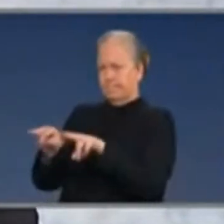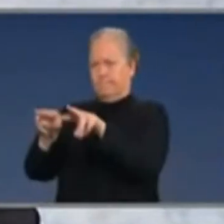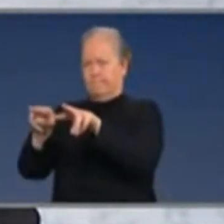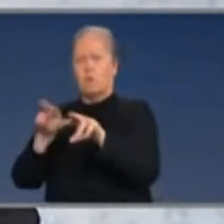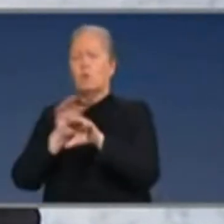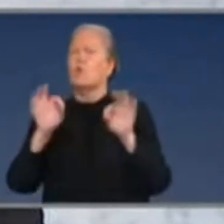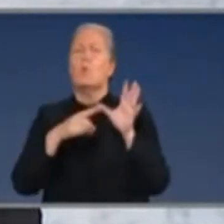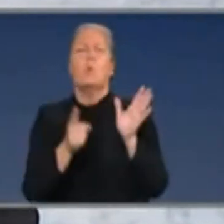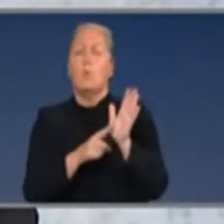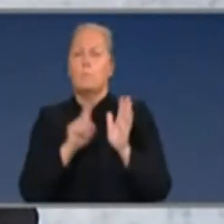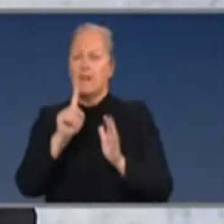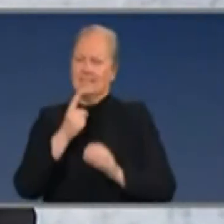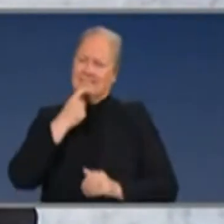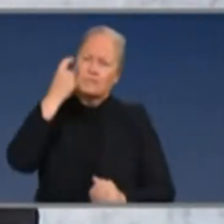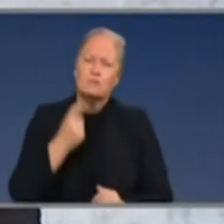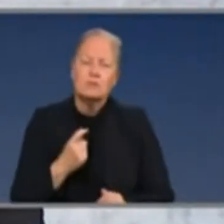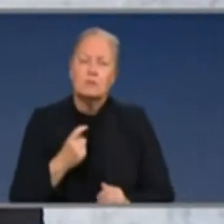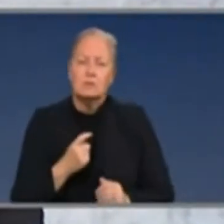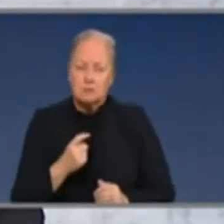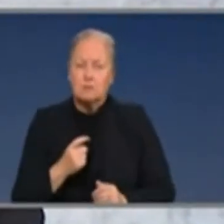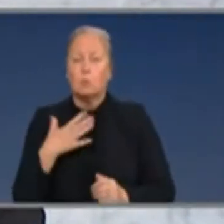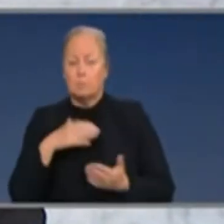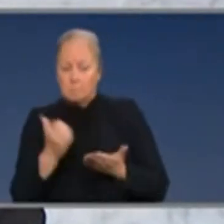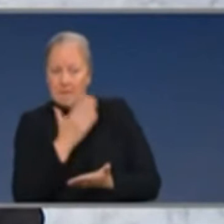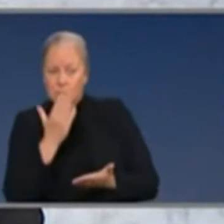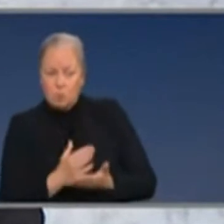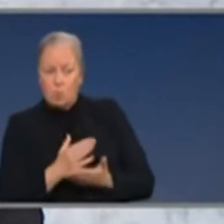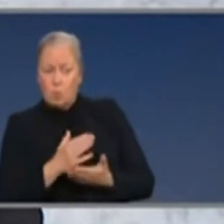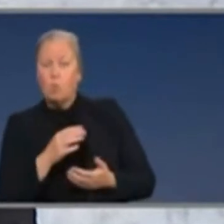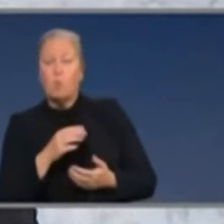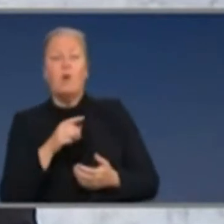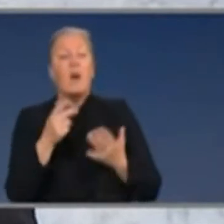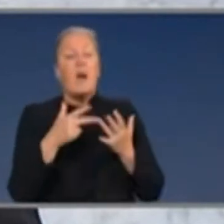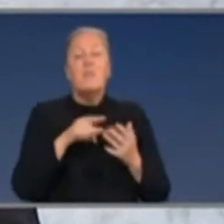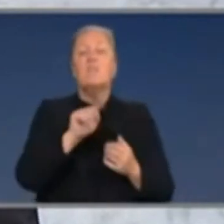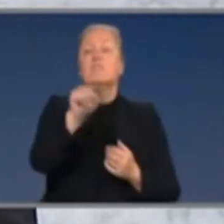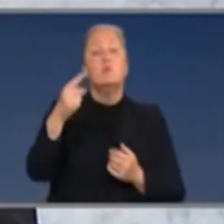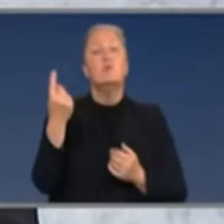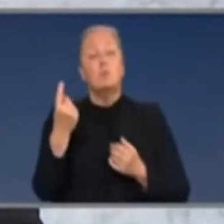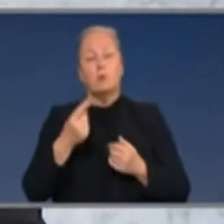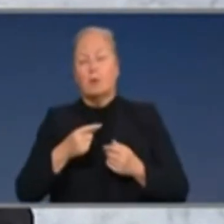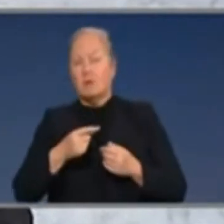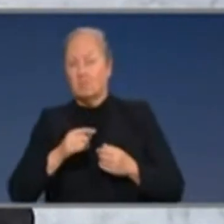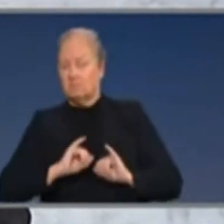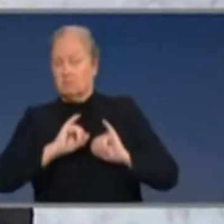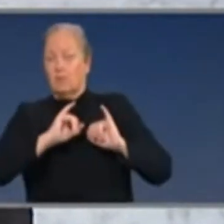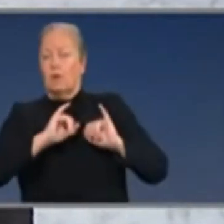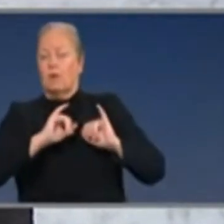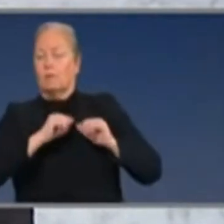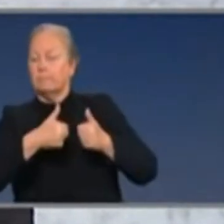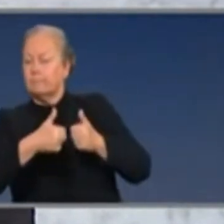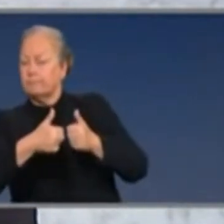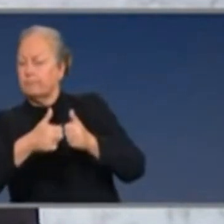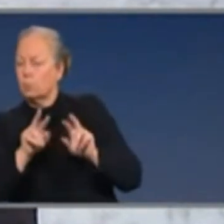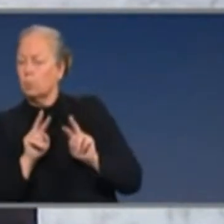over a dozen centres. Stabilisation in many of those other centres has been established, but we're keeping on them